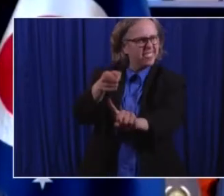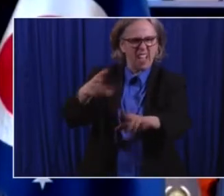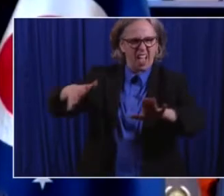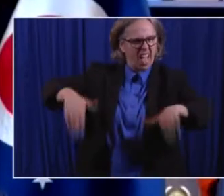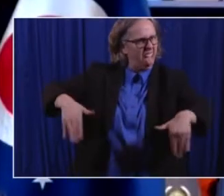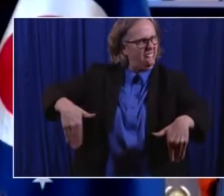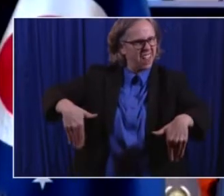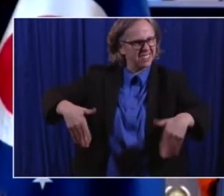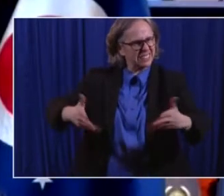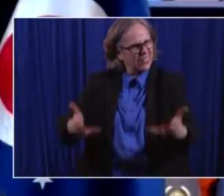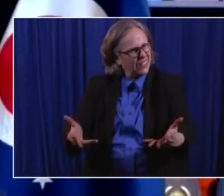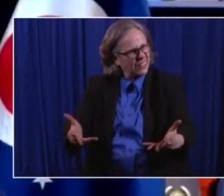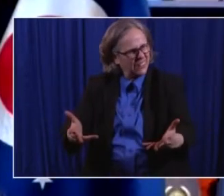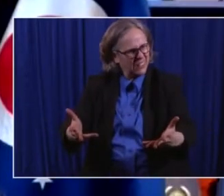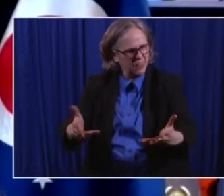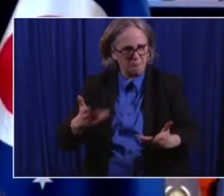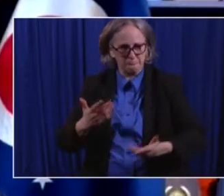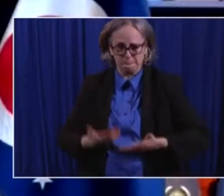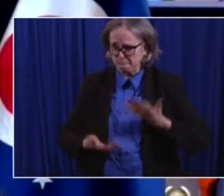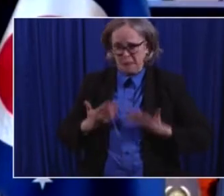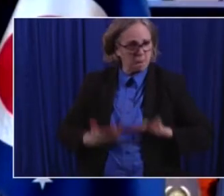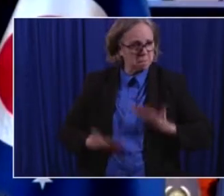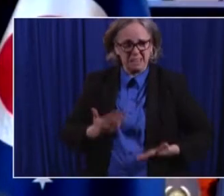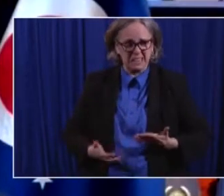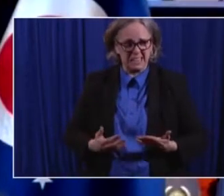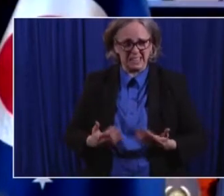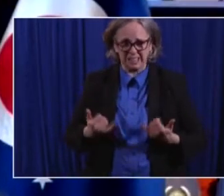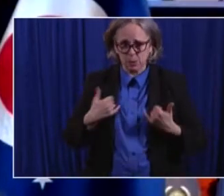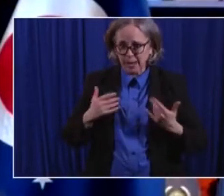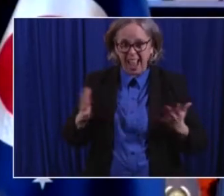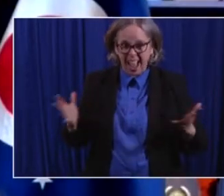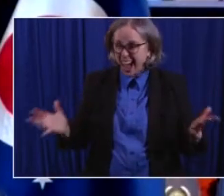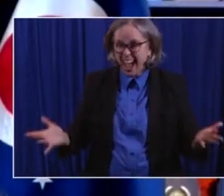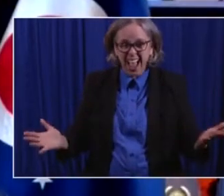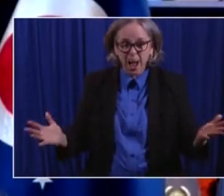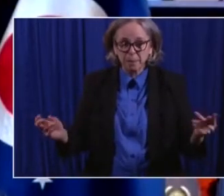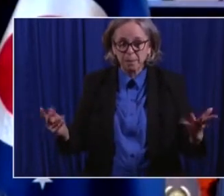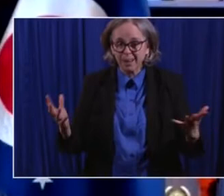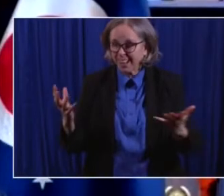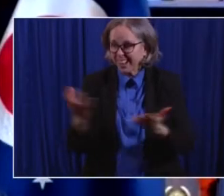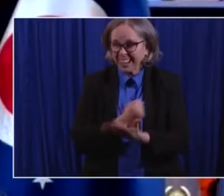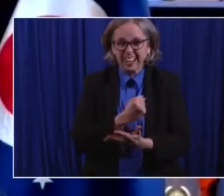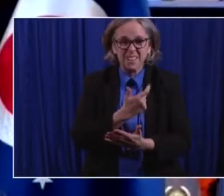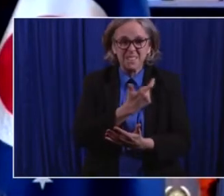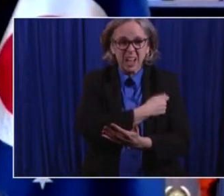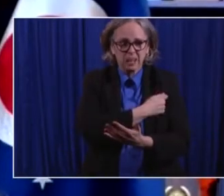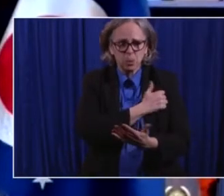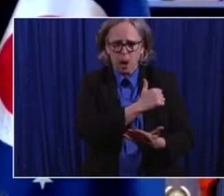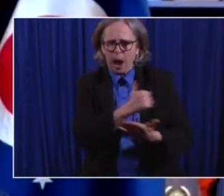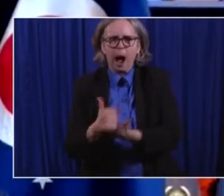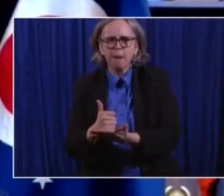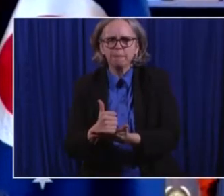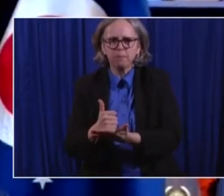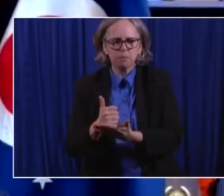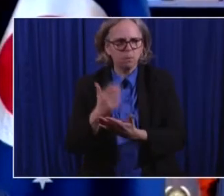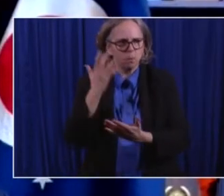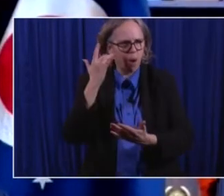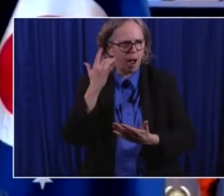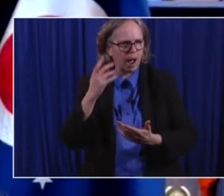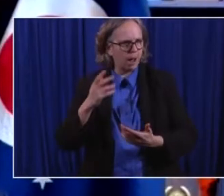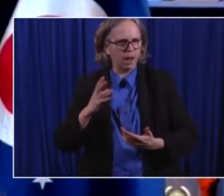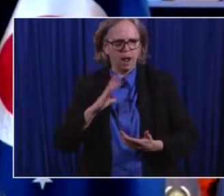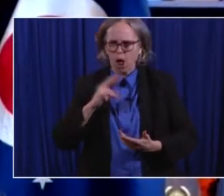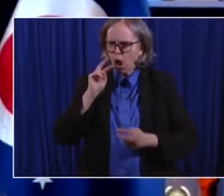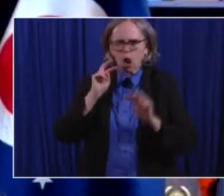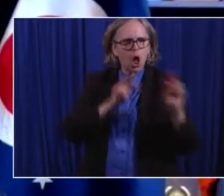we see it, we see that when you get the vaccine, like we've seen in nursing homes and among our older population, that you